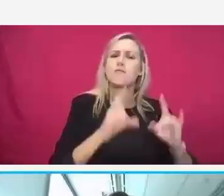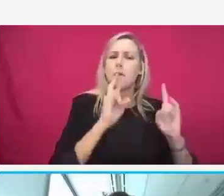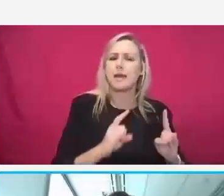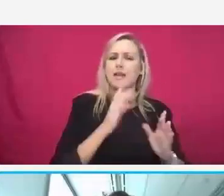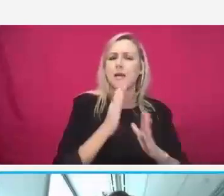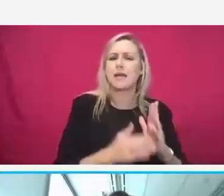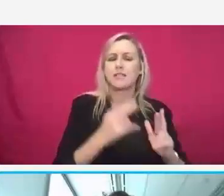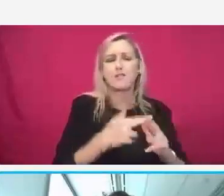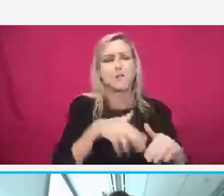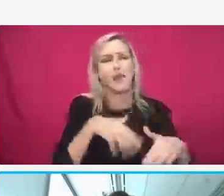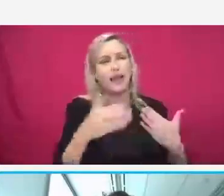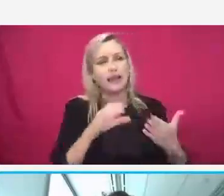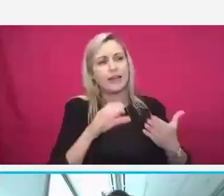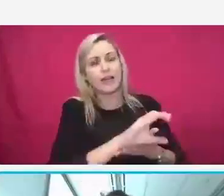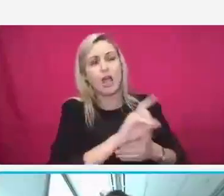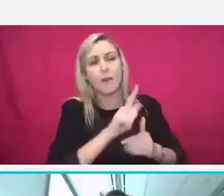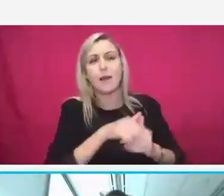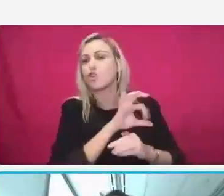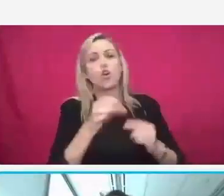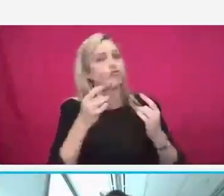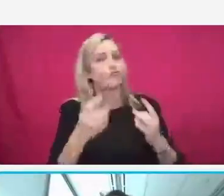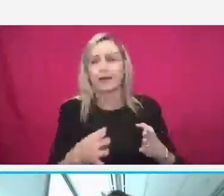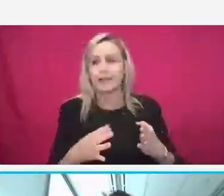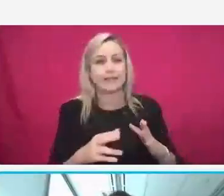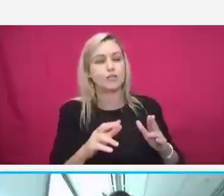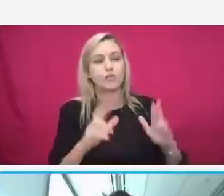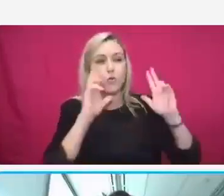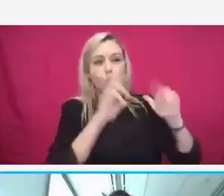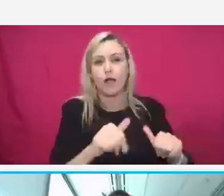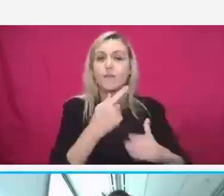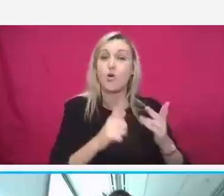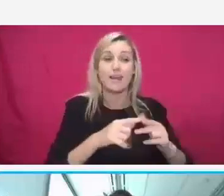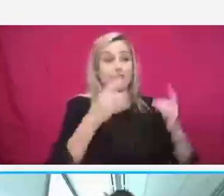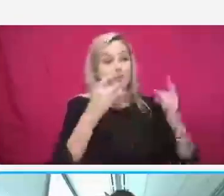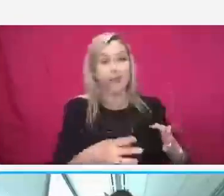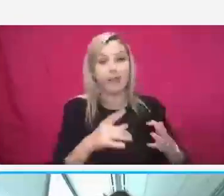allocated places that are not yet ready to use to provide care to residents.